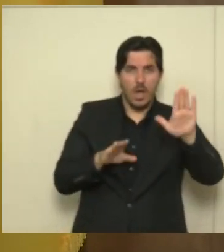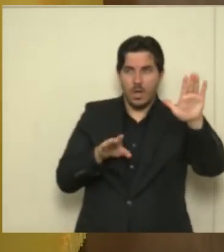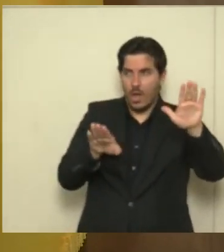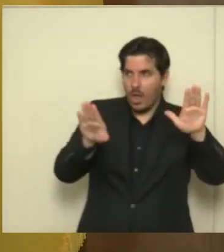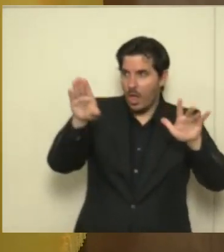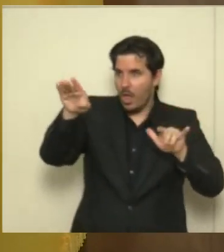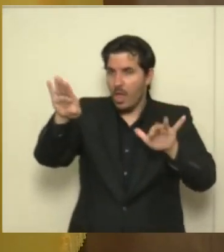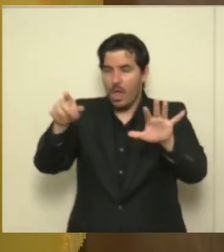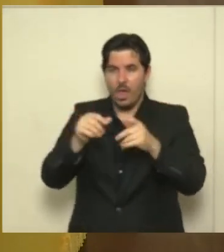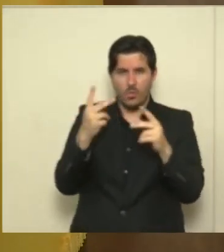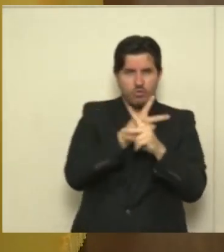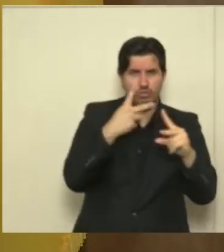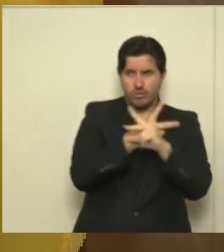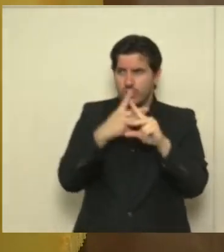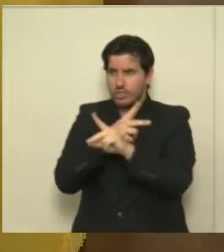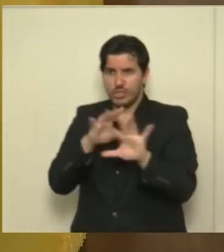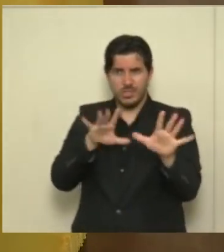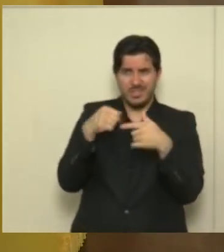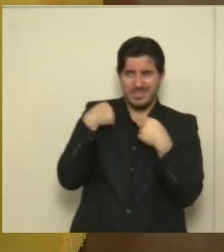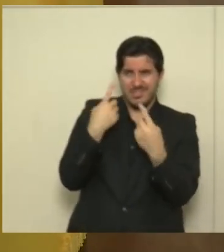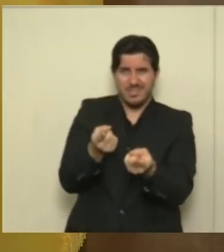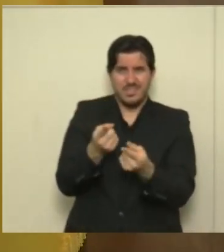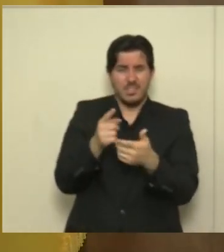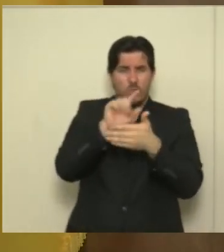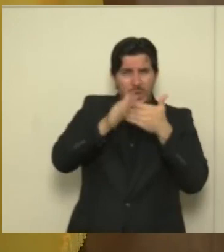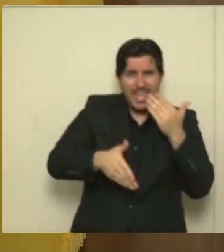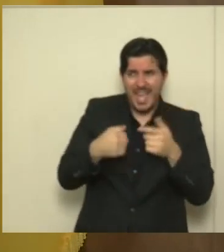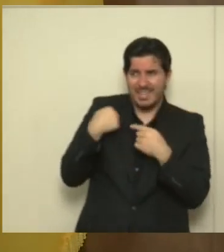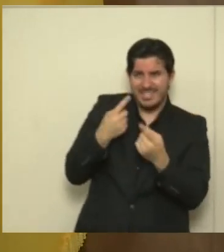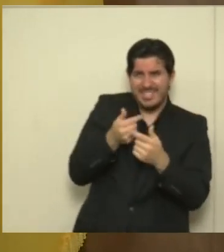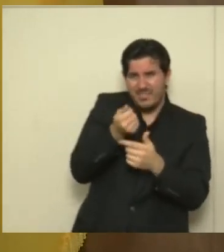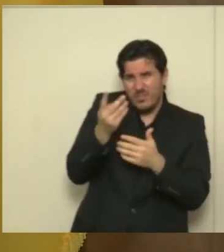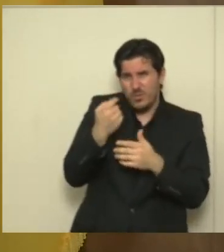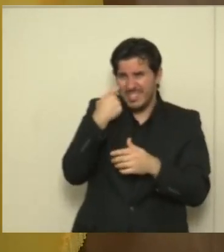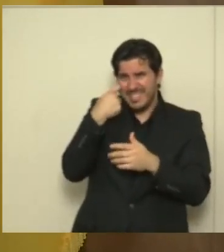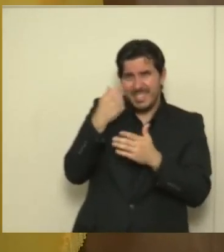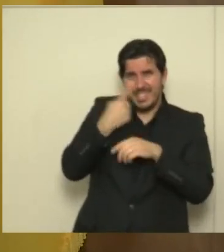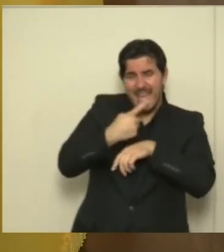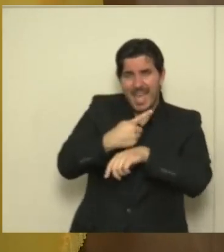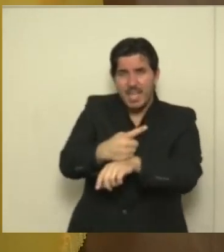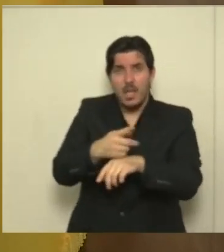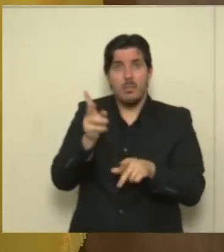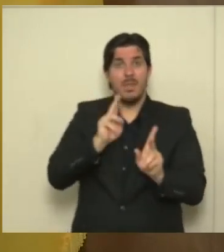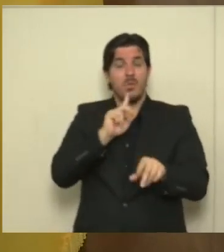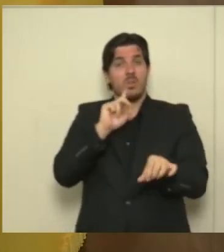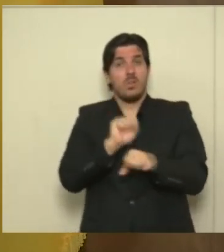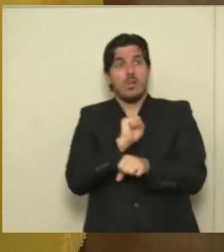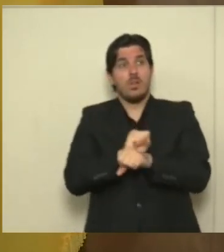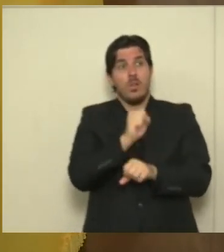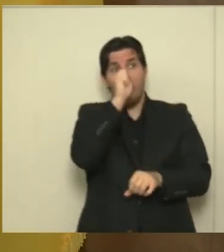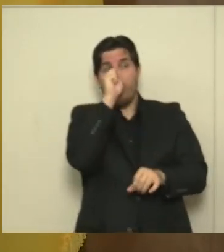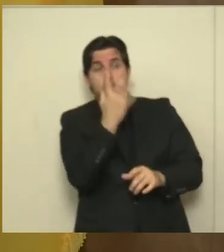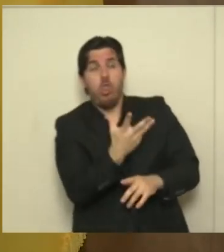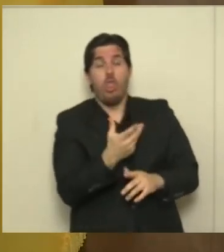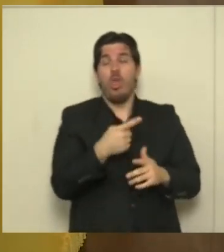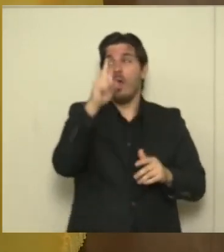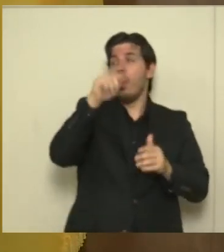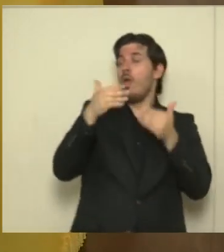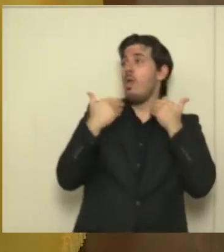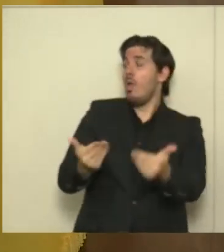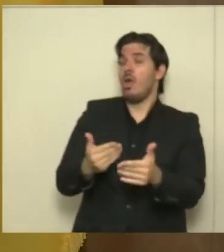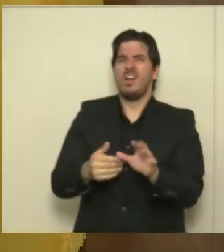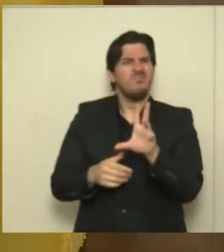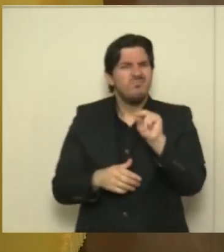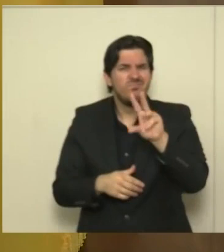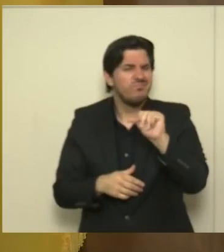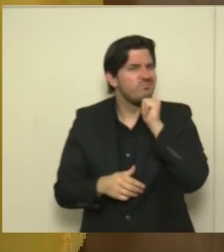last weekend and several days. And do I think people do that just out of spite or purposefulness? No. I think it's